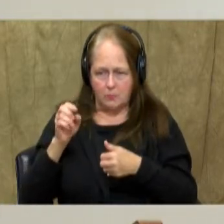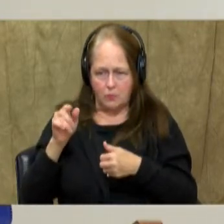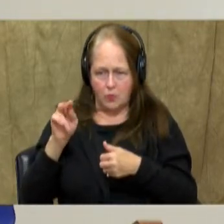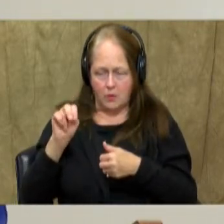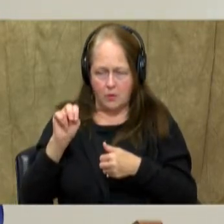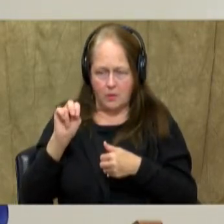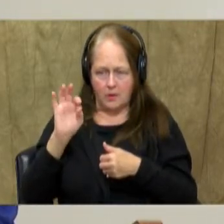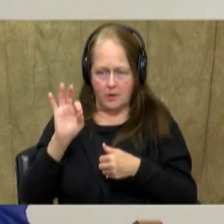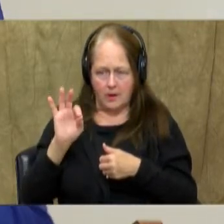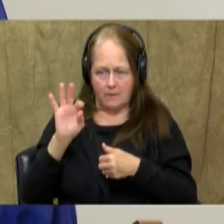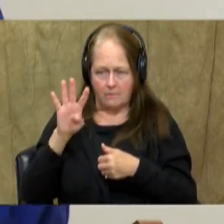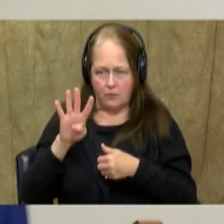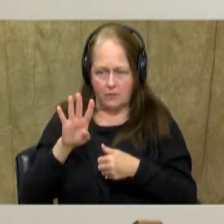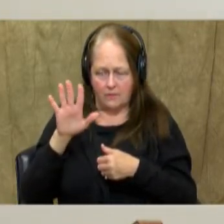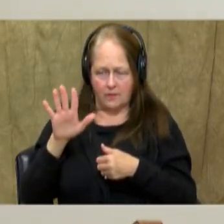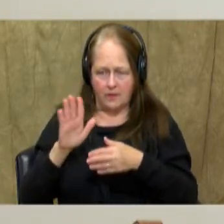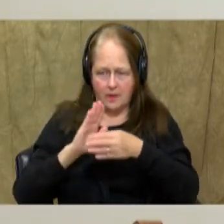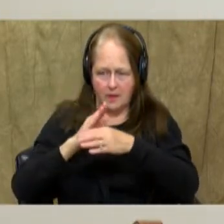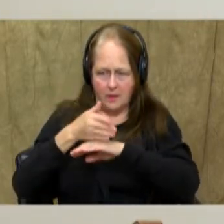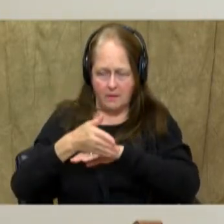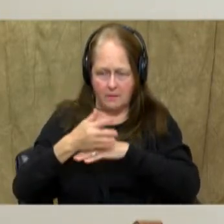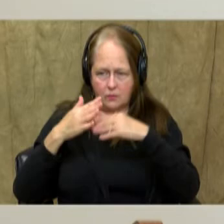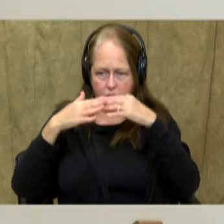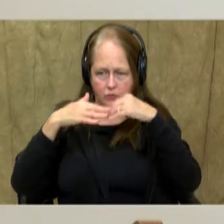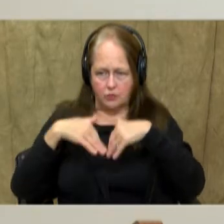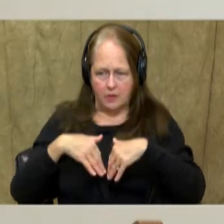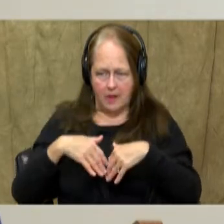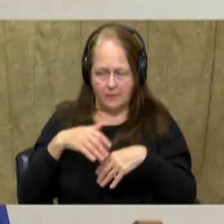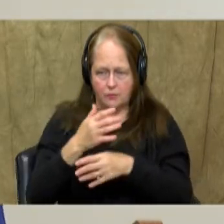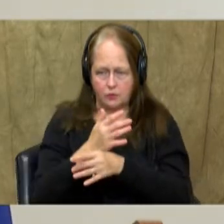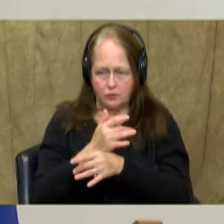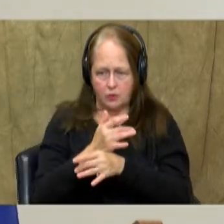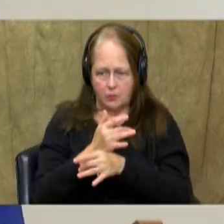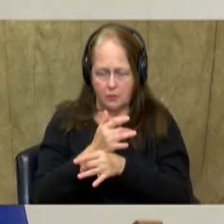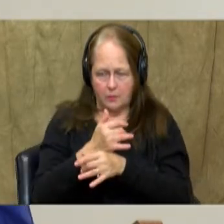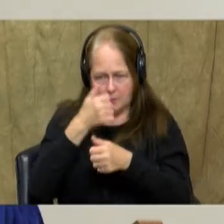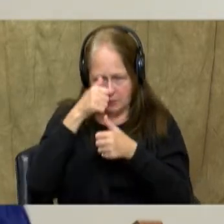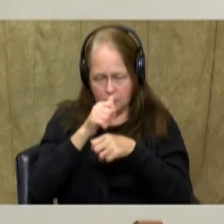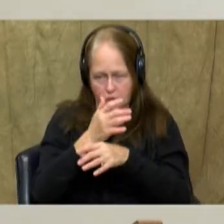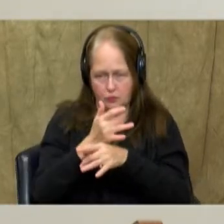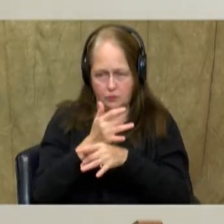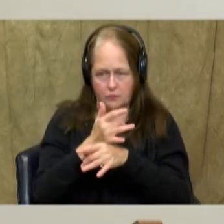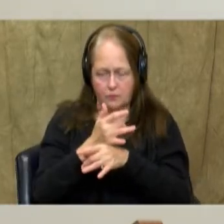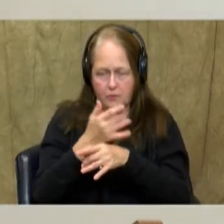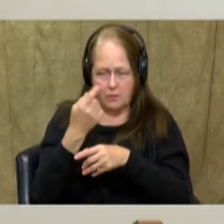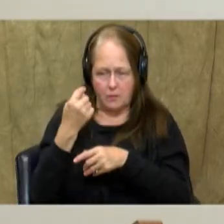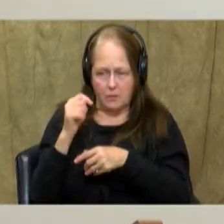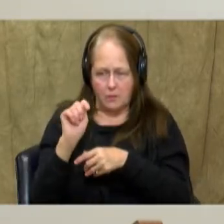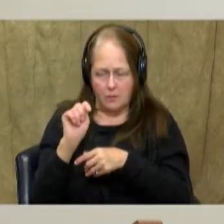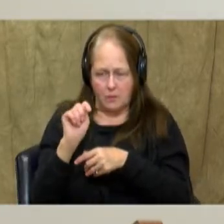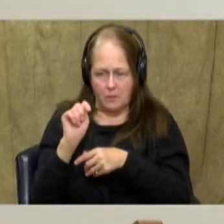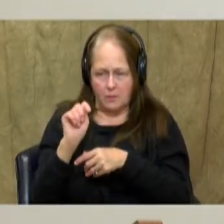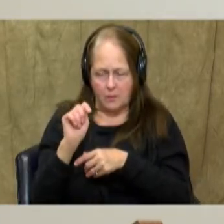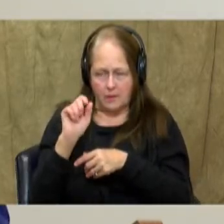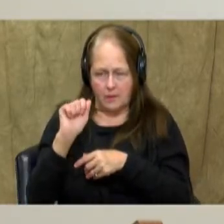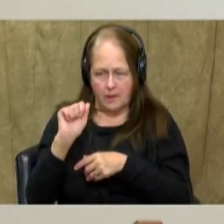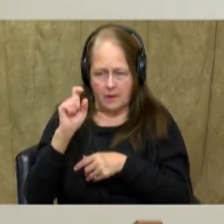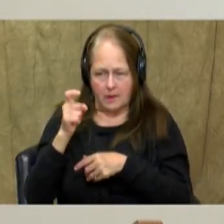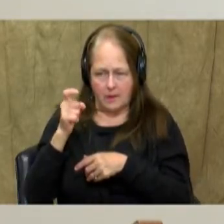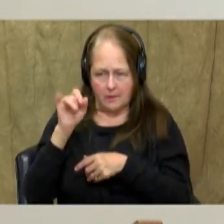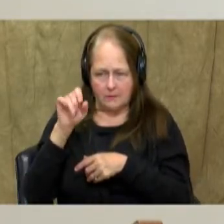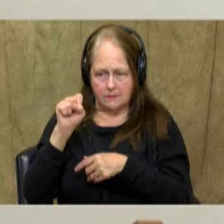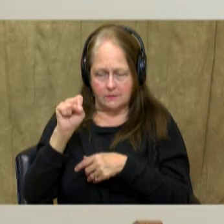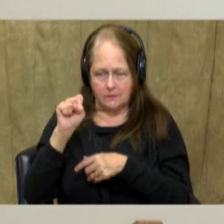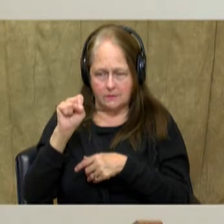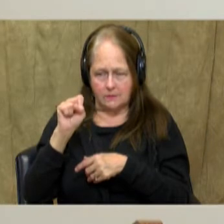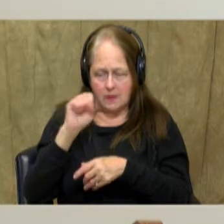in 1945 after the collapse of Germany. If you remember, Germany was one of the Axis powers and